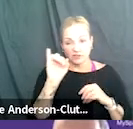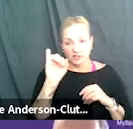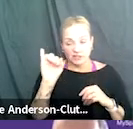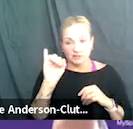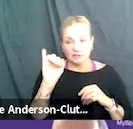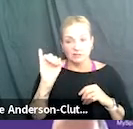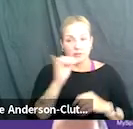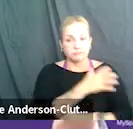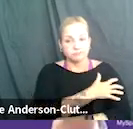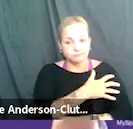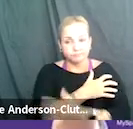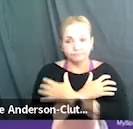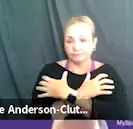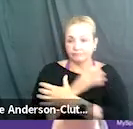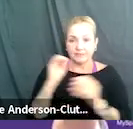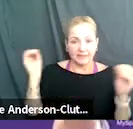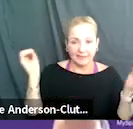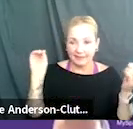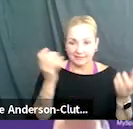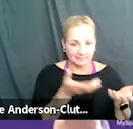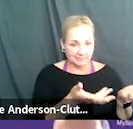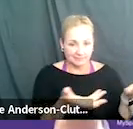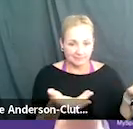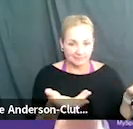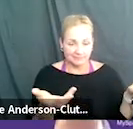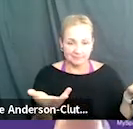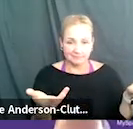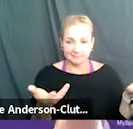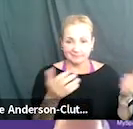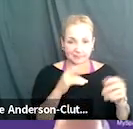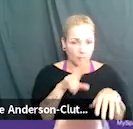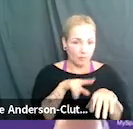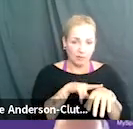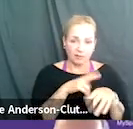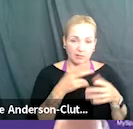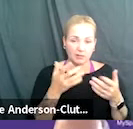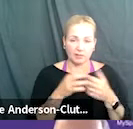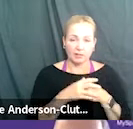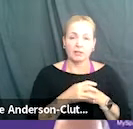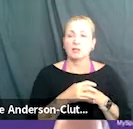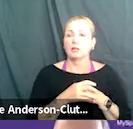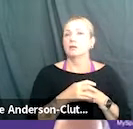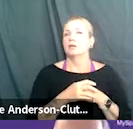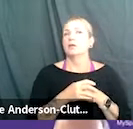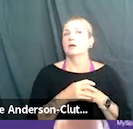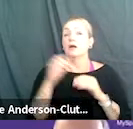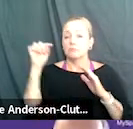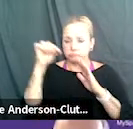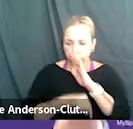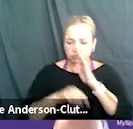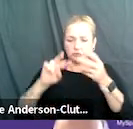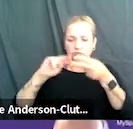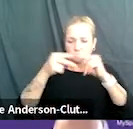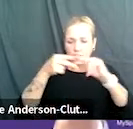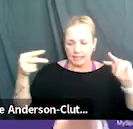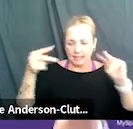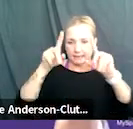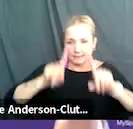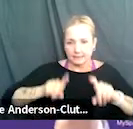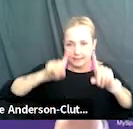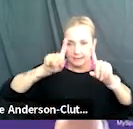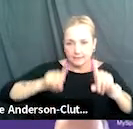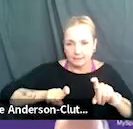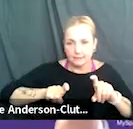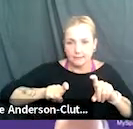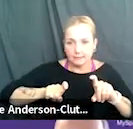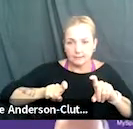said they can't find any reason why this has happened to him. Further genetic testing was done. I think he might have had the